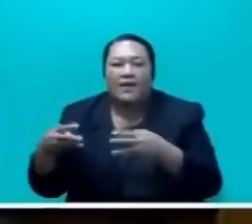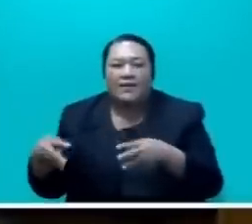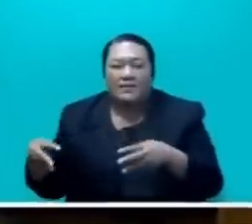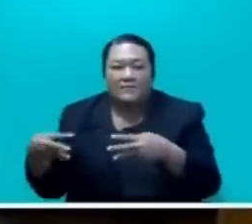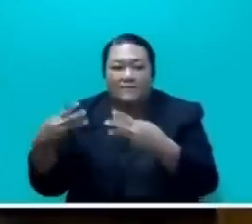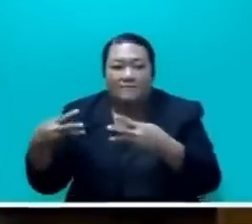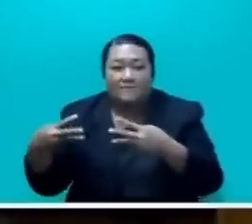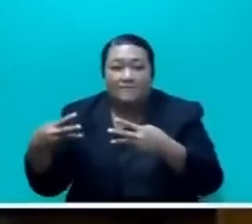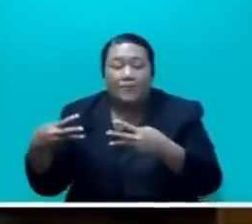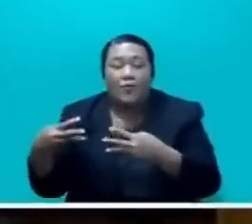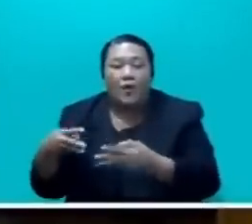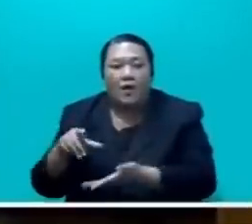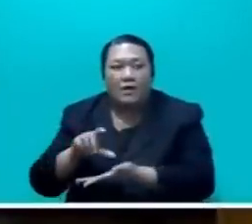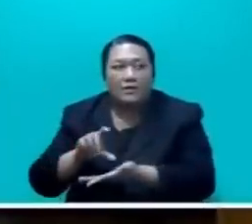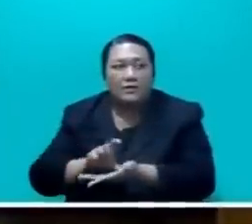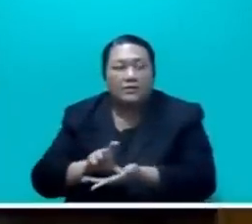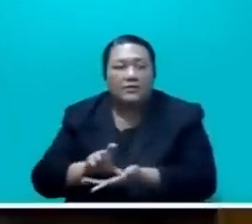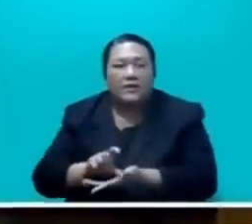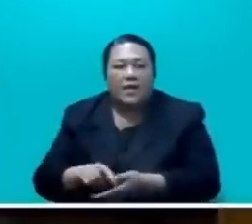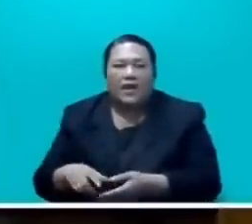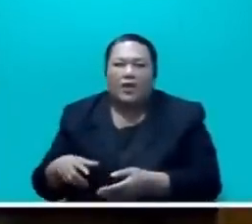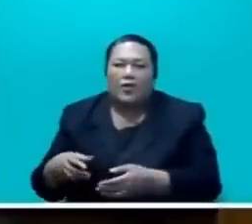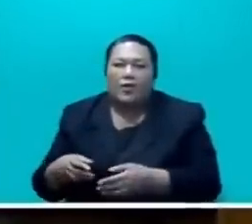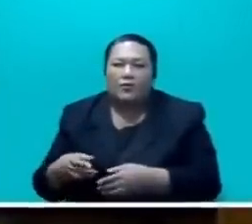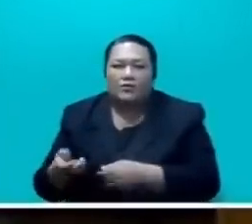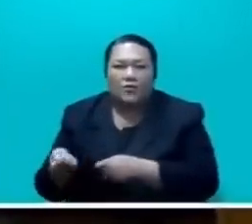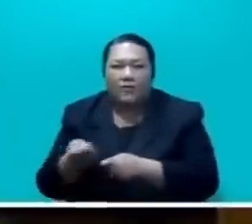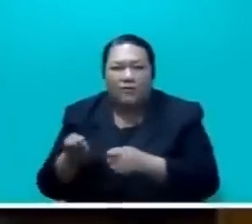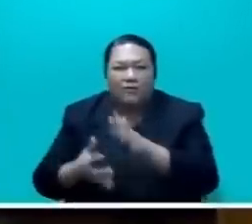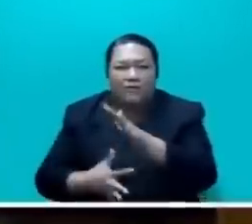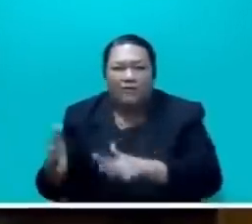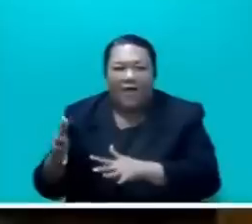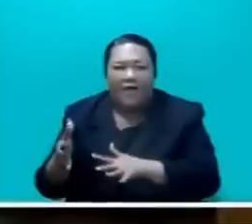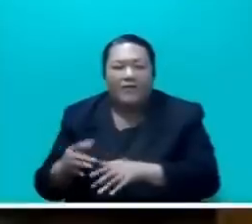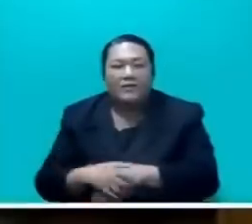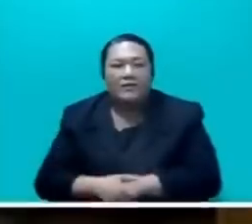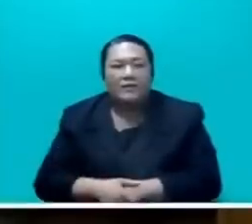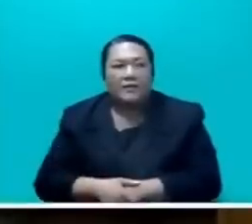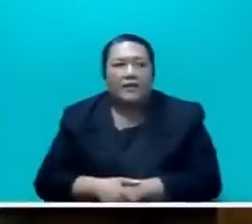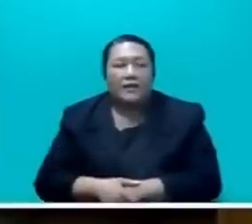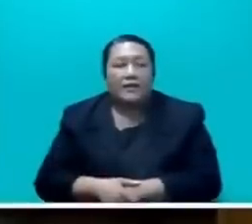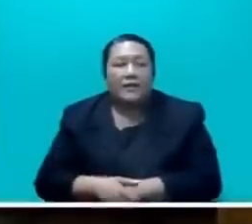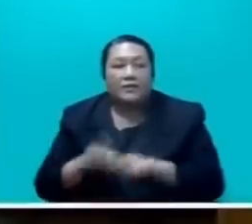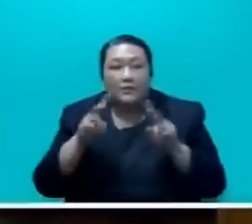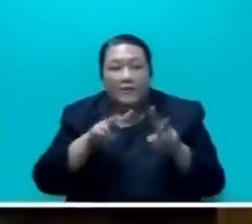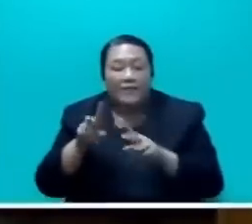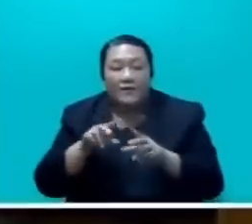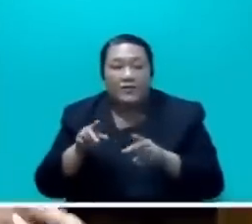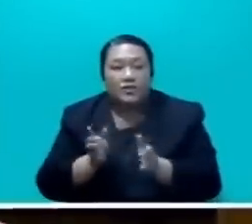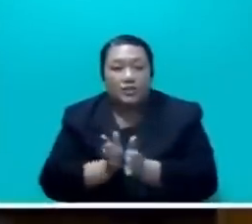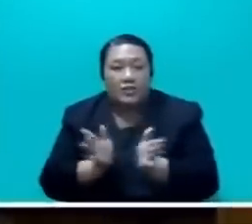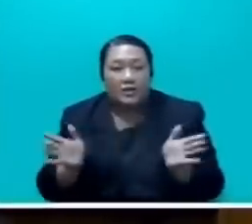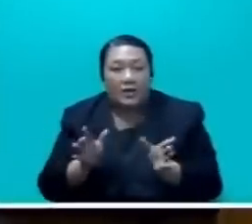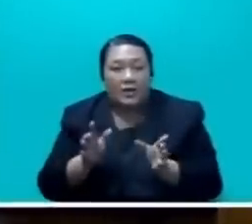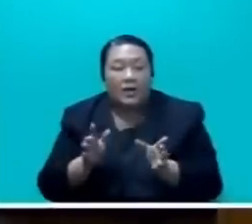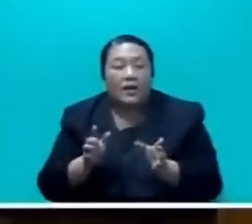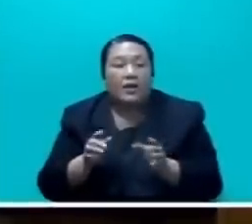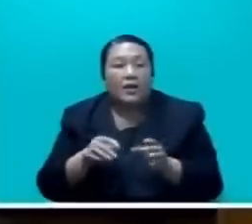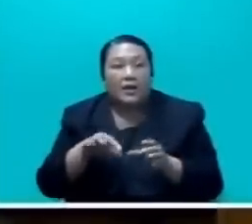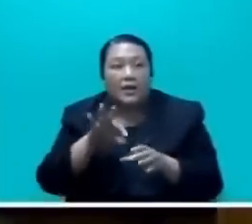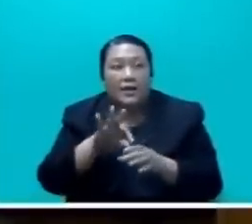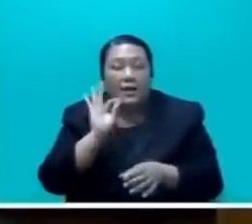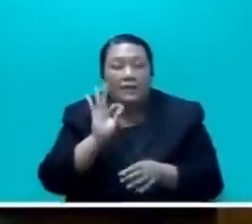brokering a ceasefire and then supervising general elections, where each went to opposite